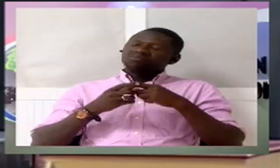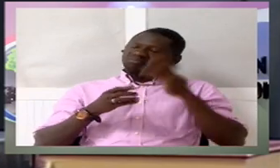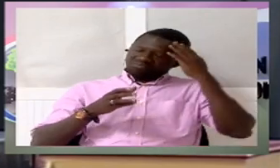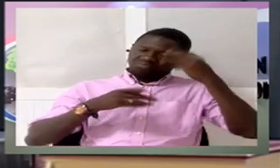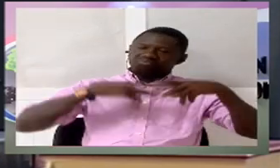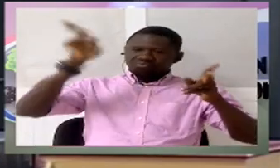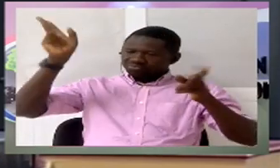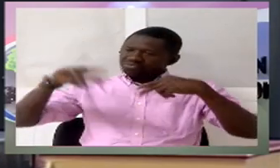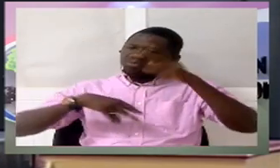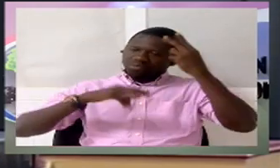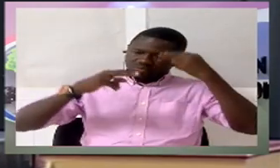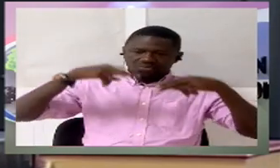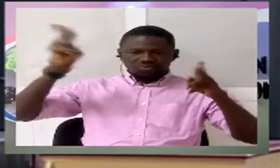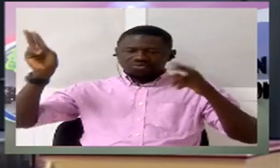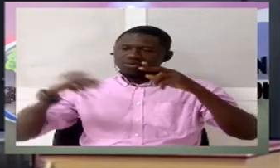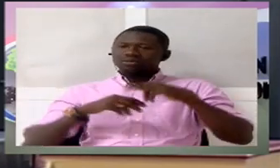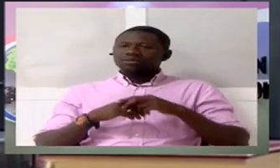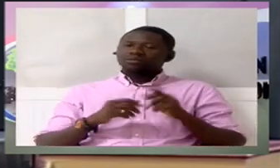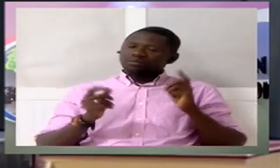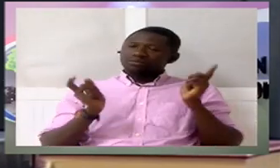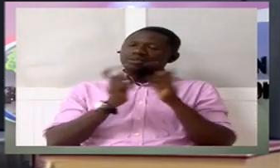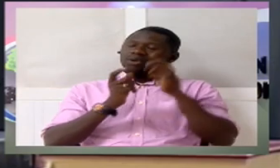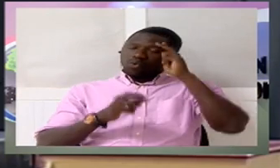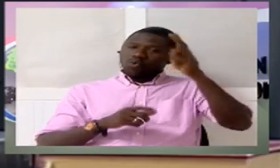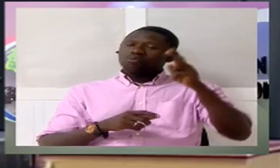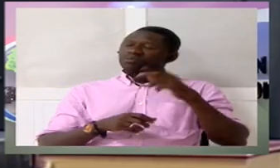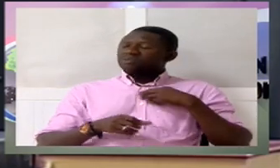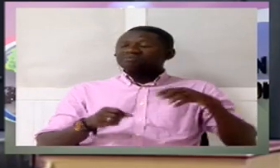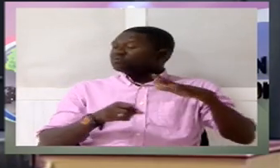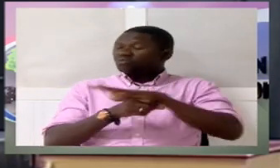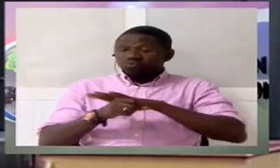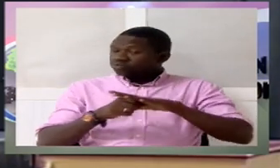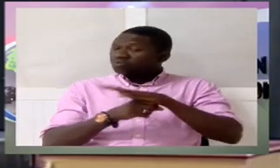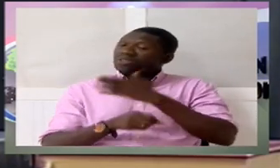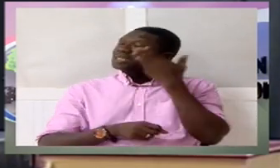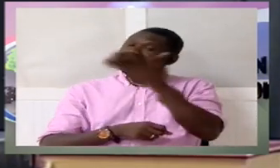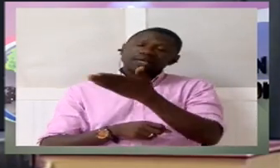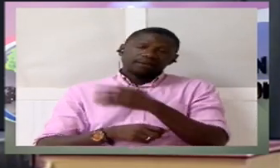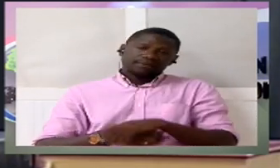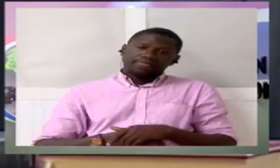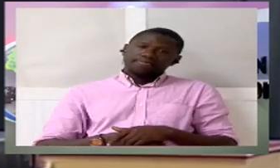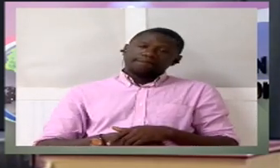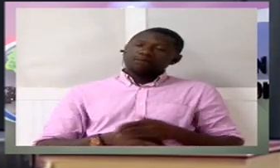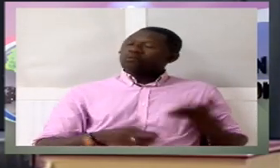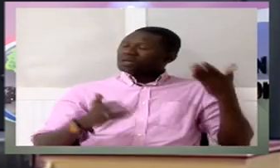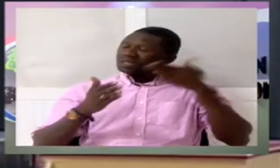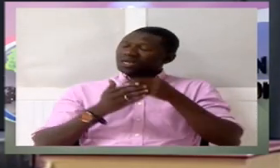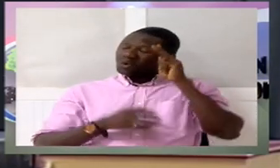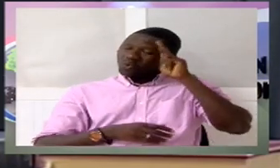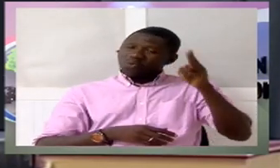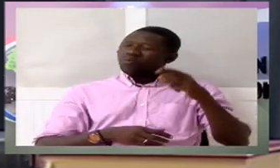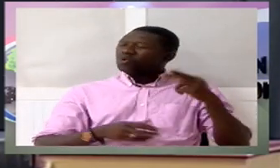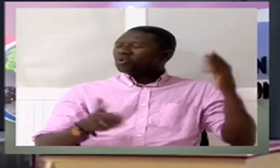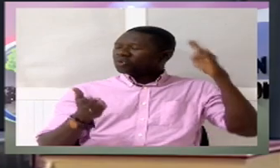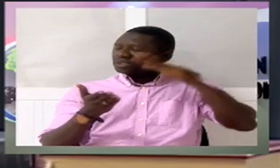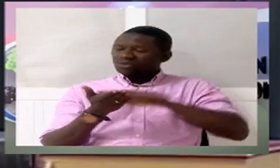We dispatched, went home. Suokono fanam fata wale nyam. The house too was full up. The suokono for ten alone. We were at the house